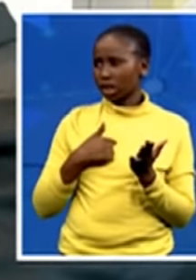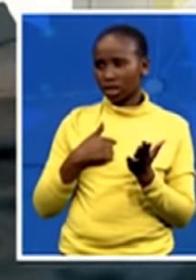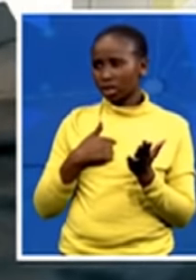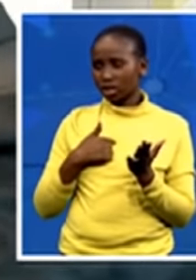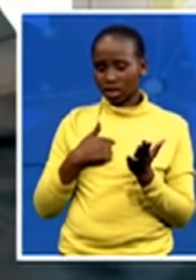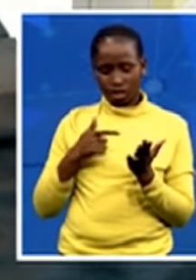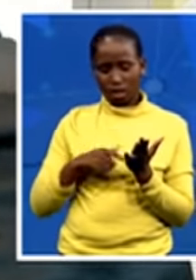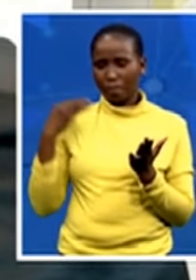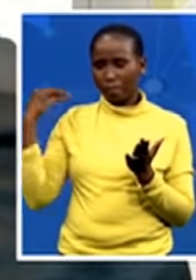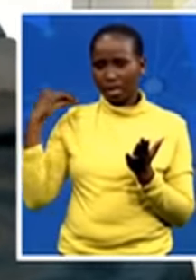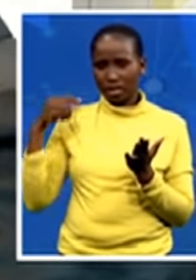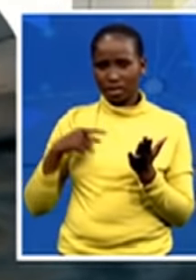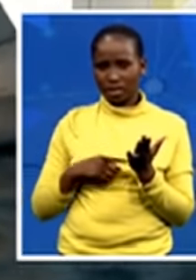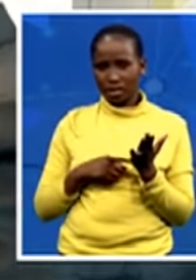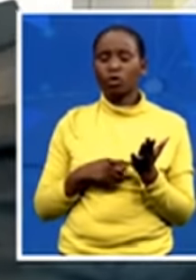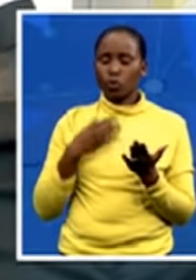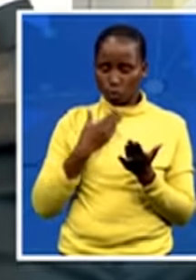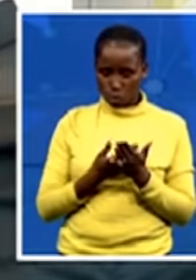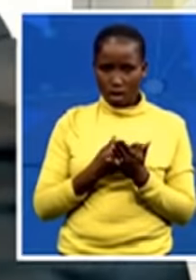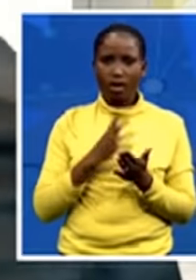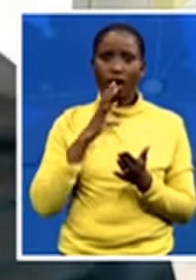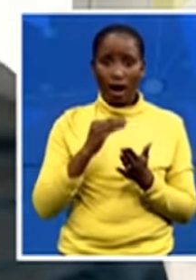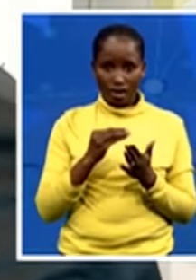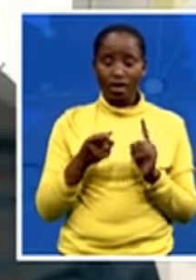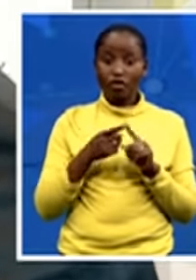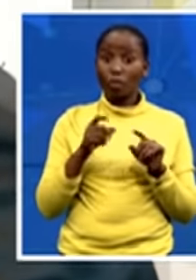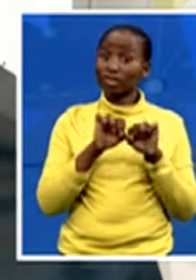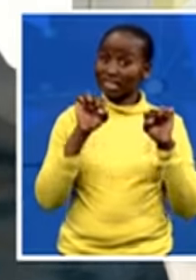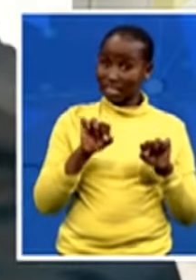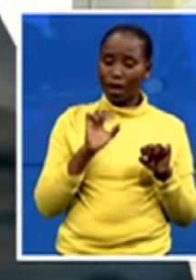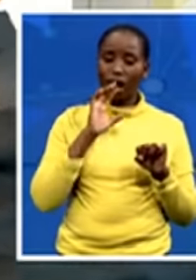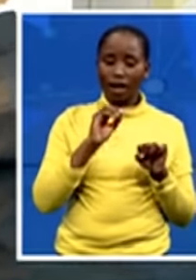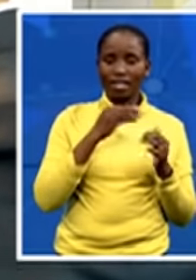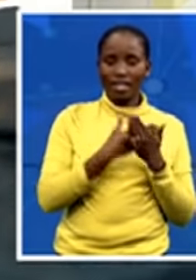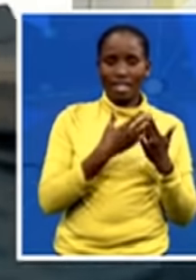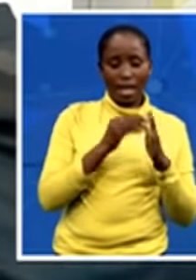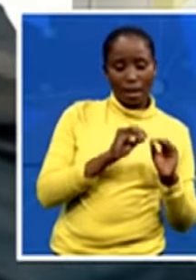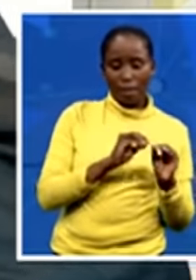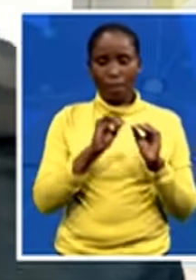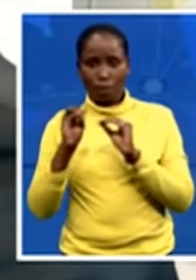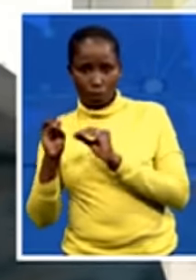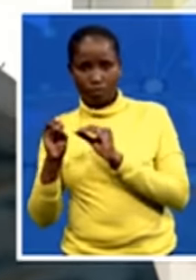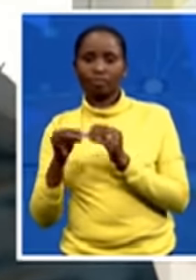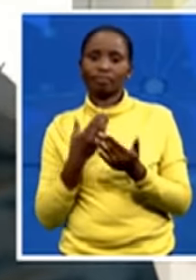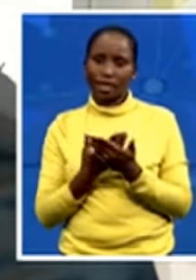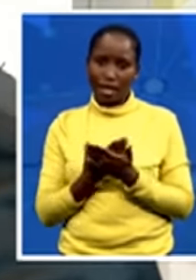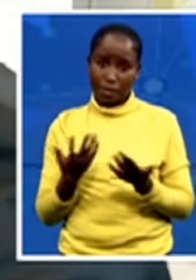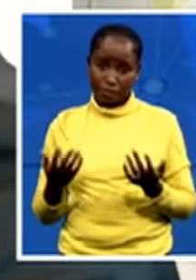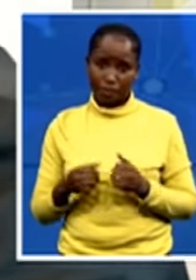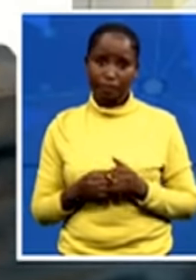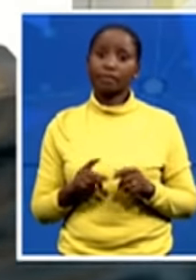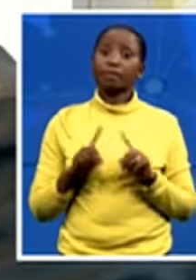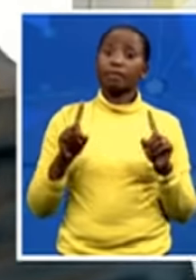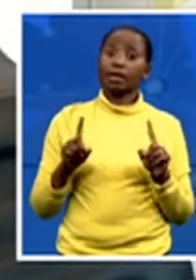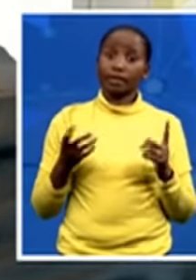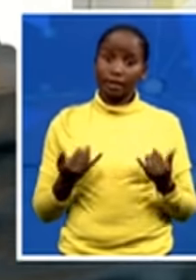deferred systematically, that you then deal with this bit. But at the operational of